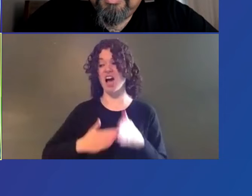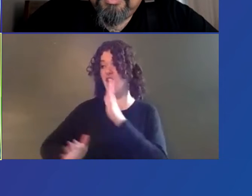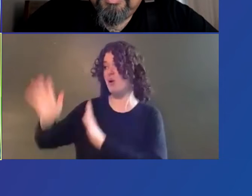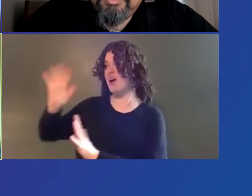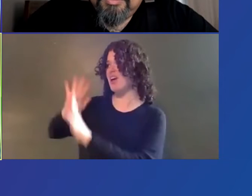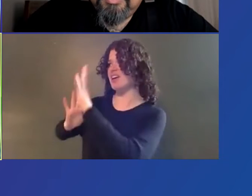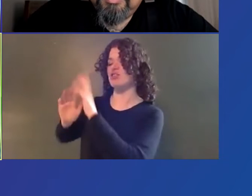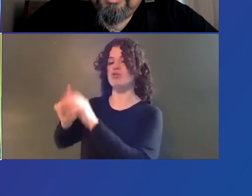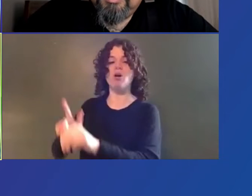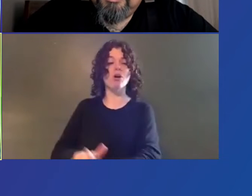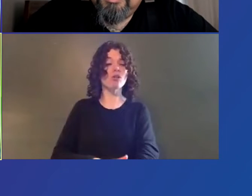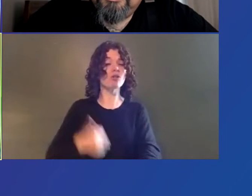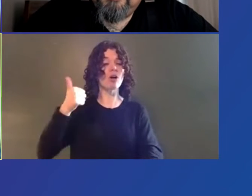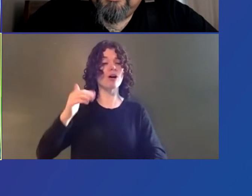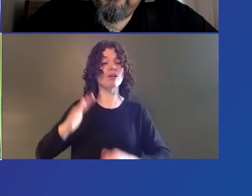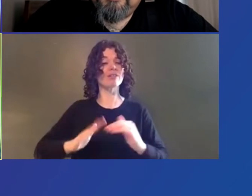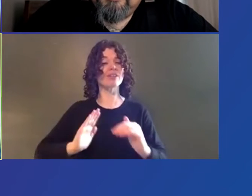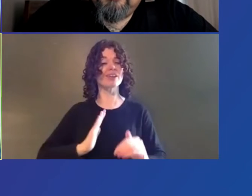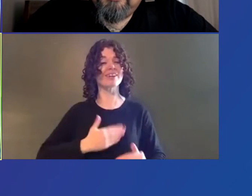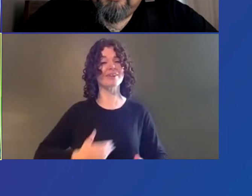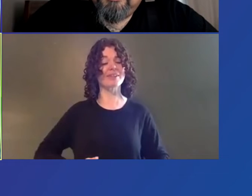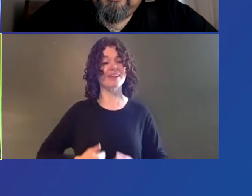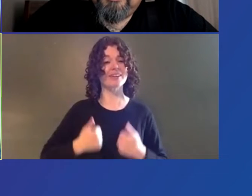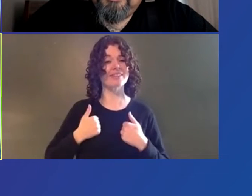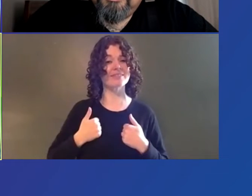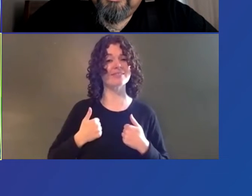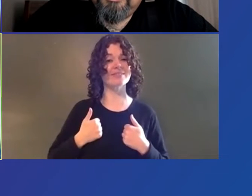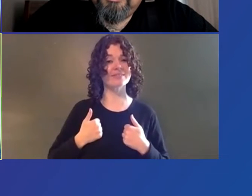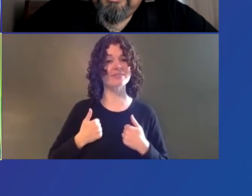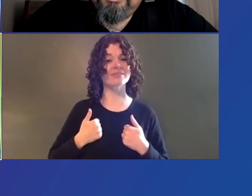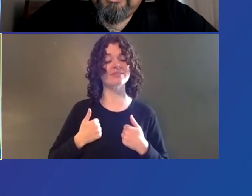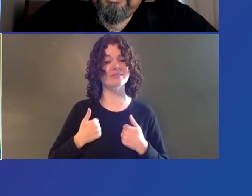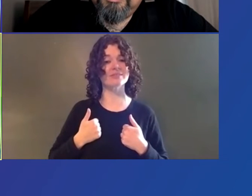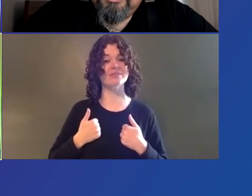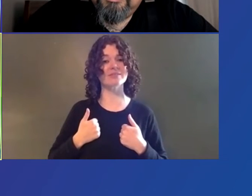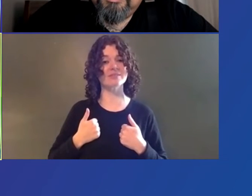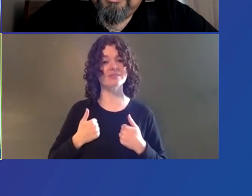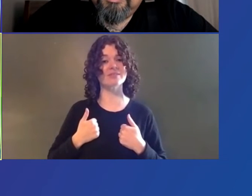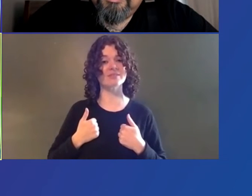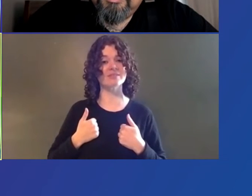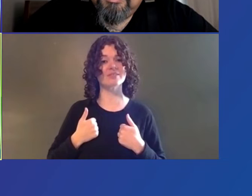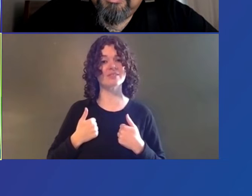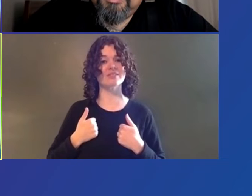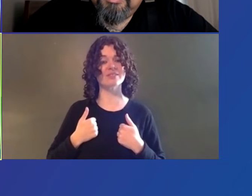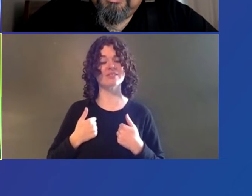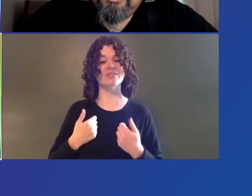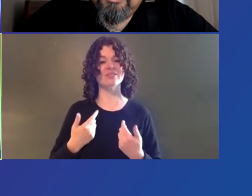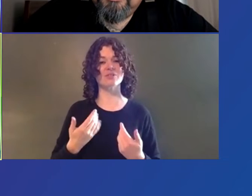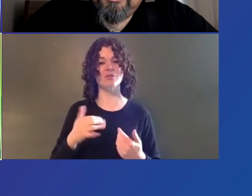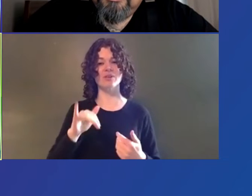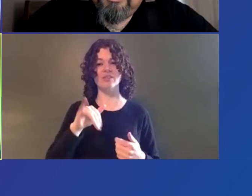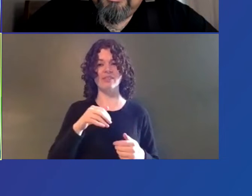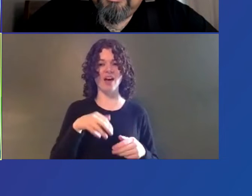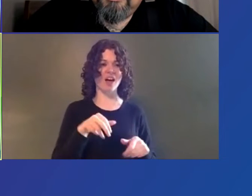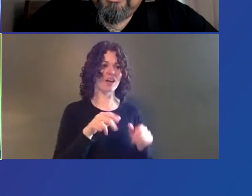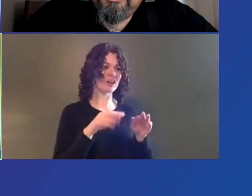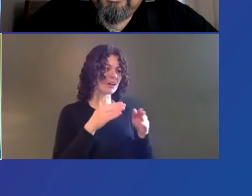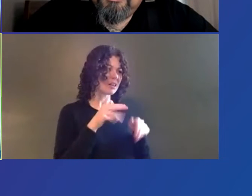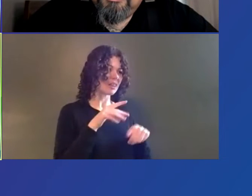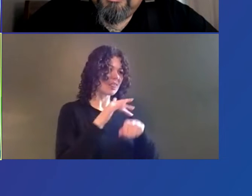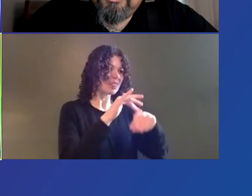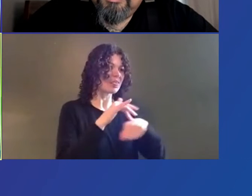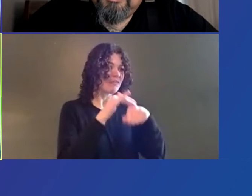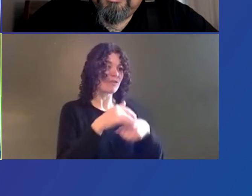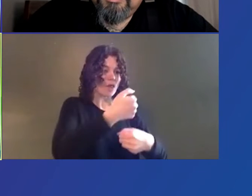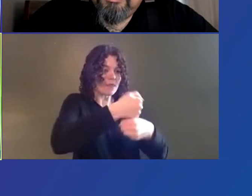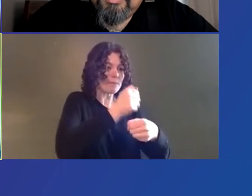human, more value on the thing that's like the product as opposed to like the intangible part where it's